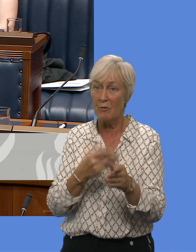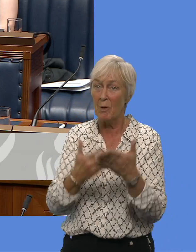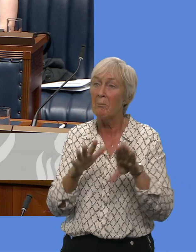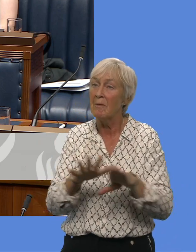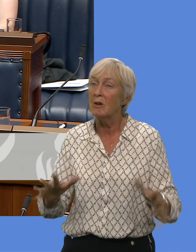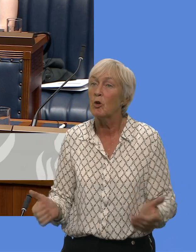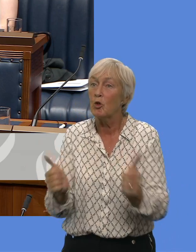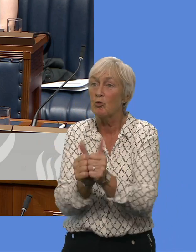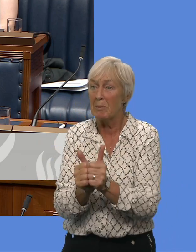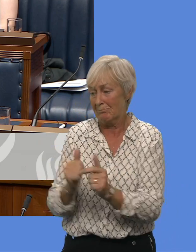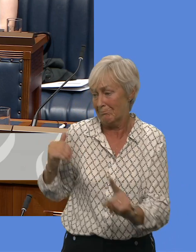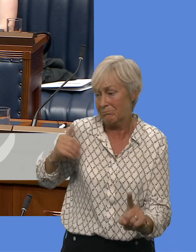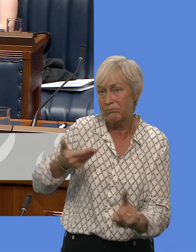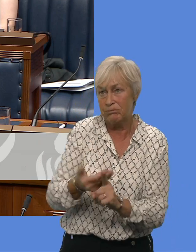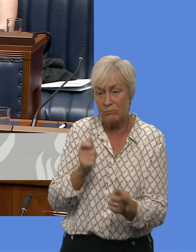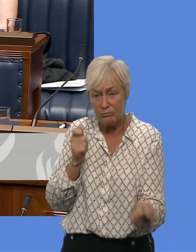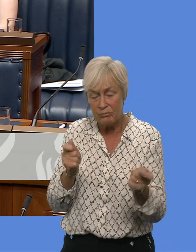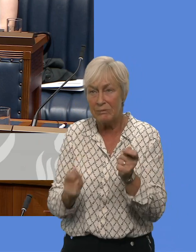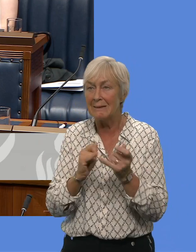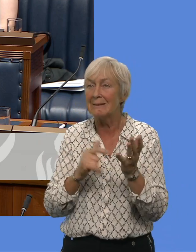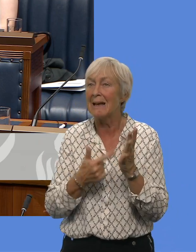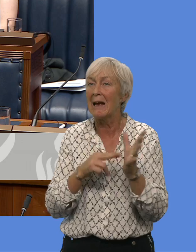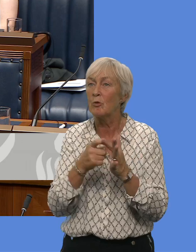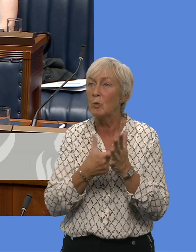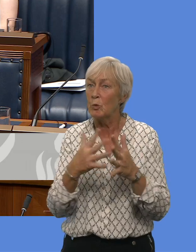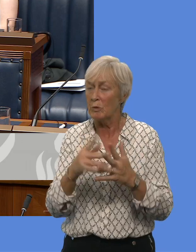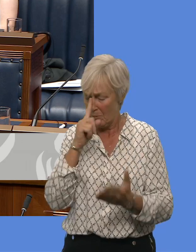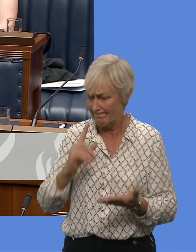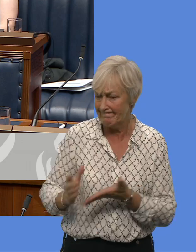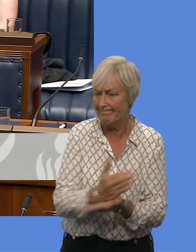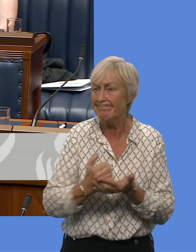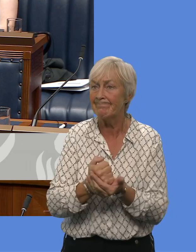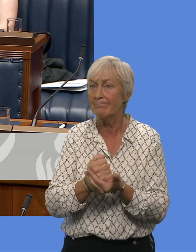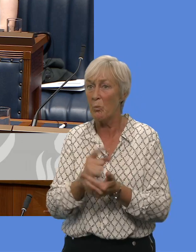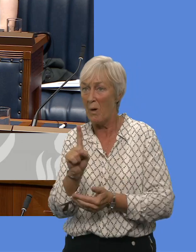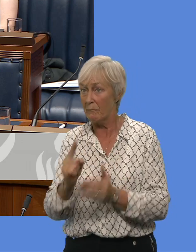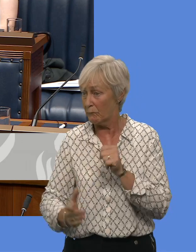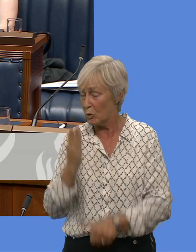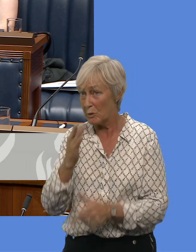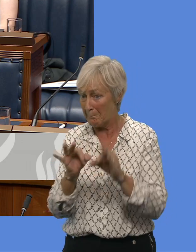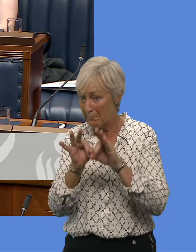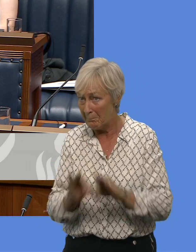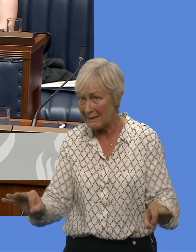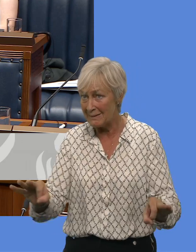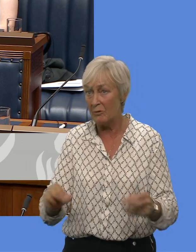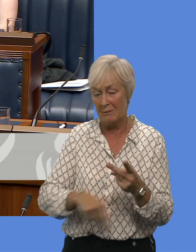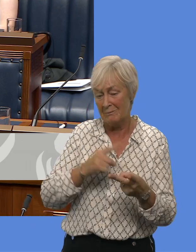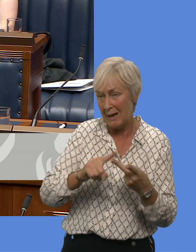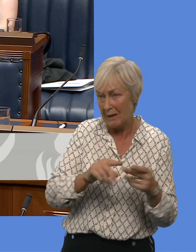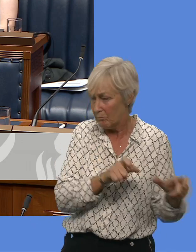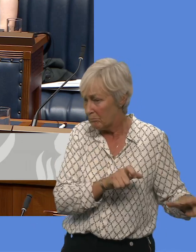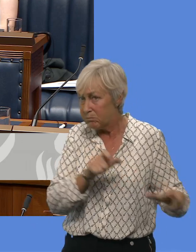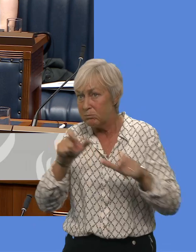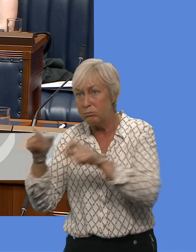Agreement, as amended by St Andrews, where we've been able to secure peace, if not always stability, where we've had